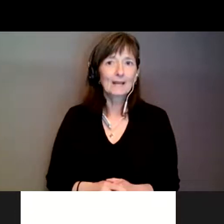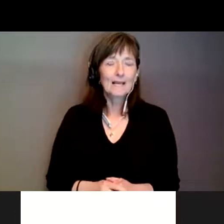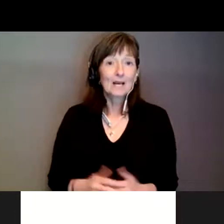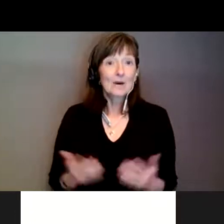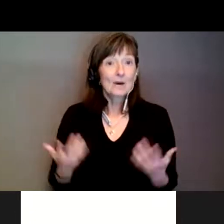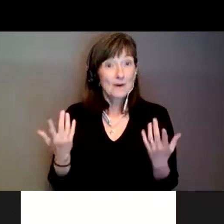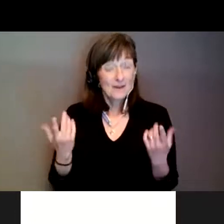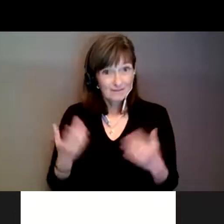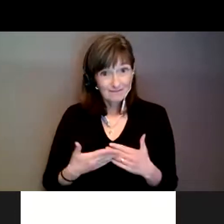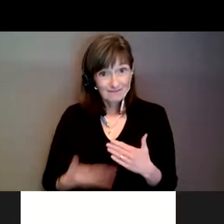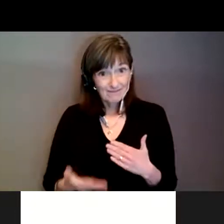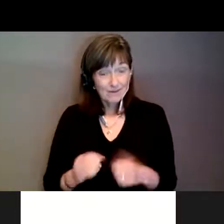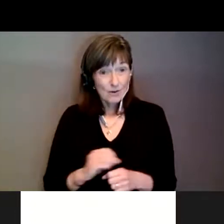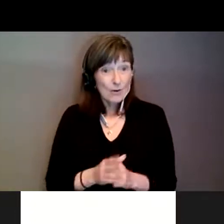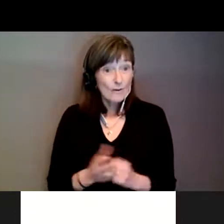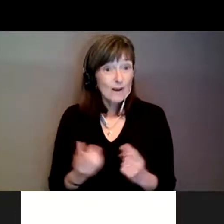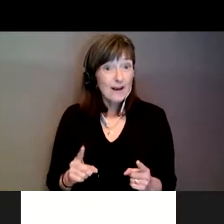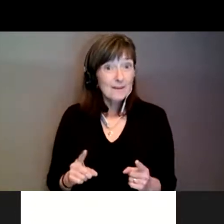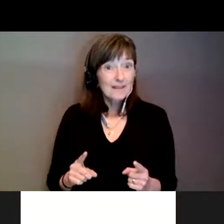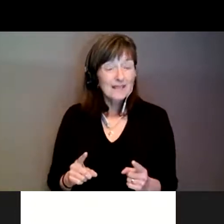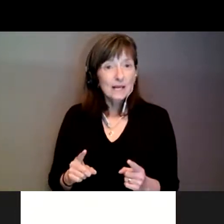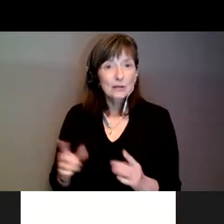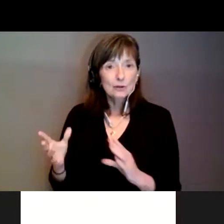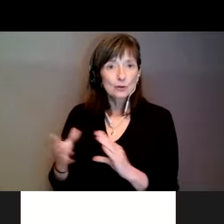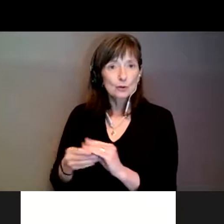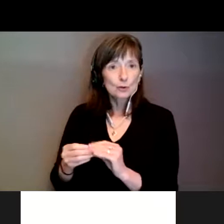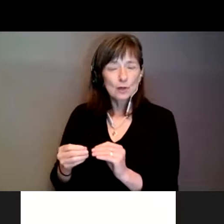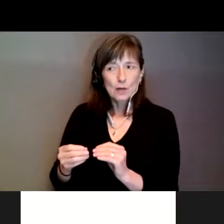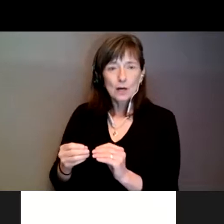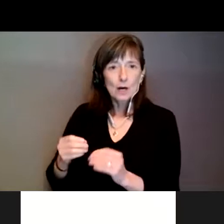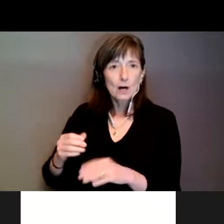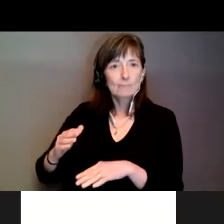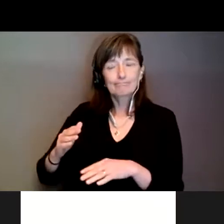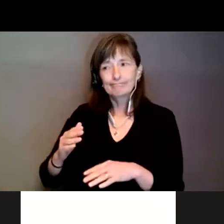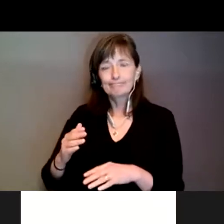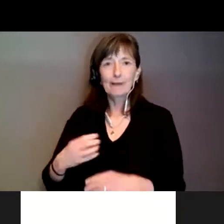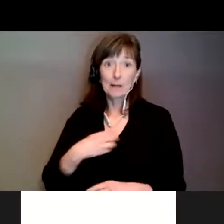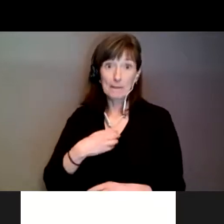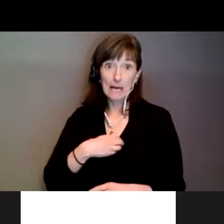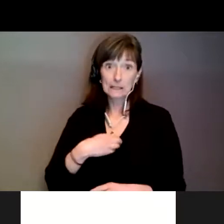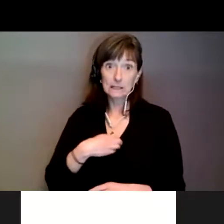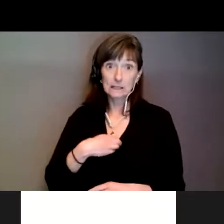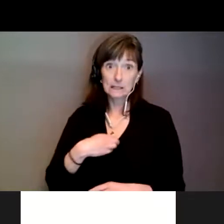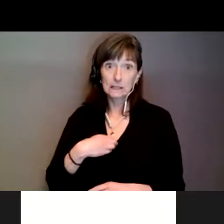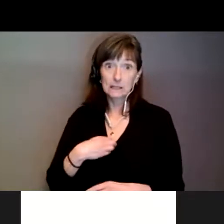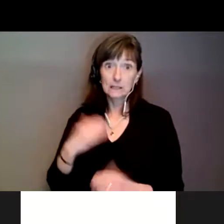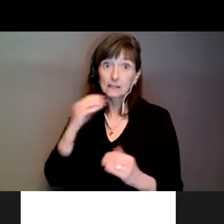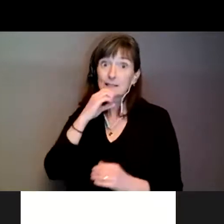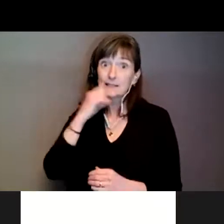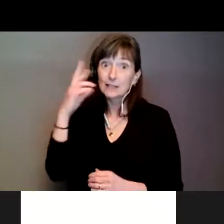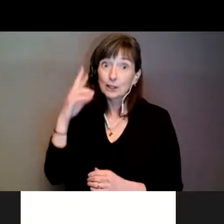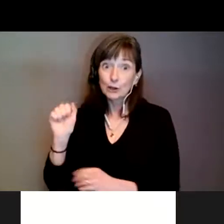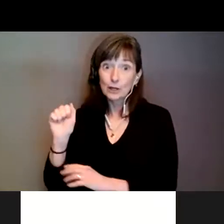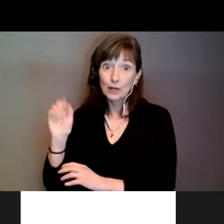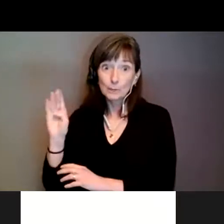the reported experiences of elder abuse went up, and it went up radically.